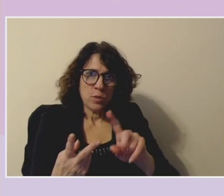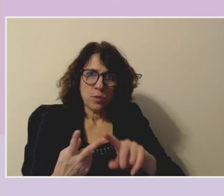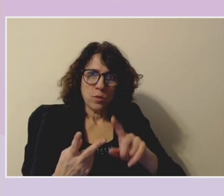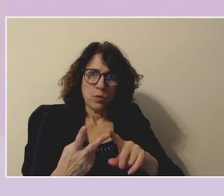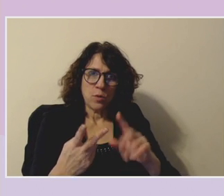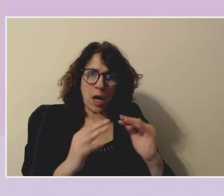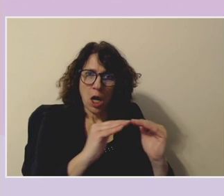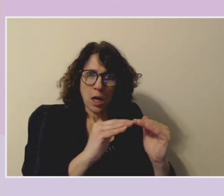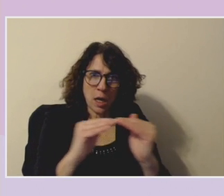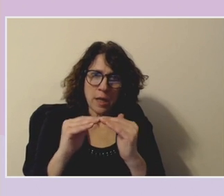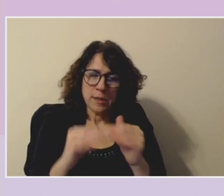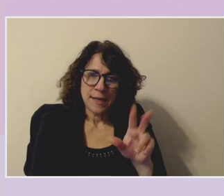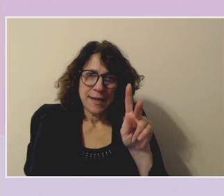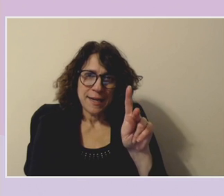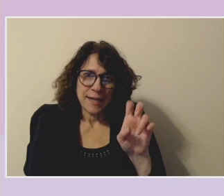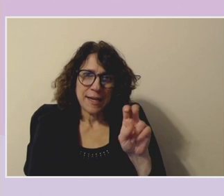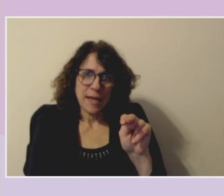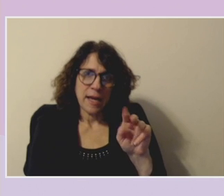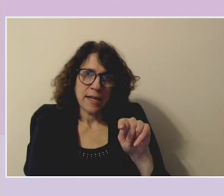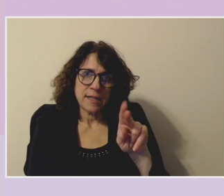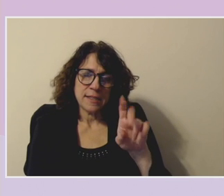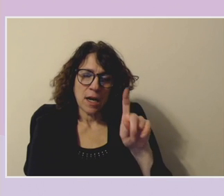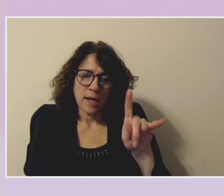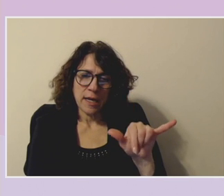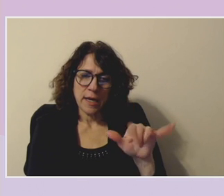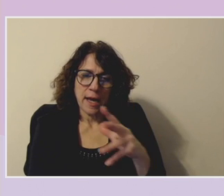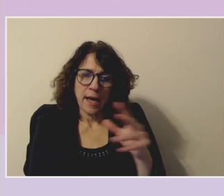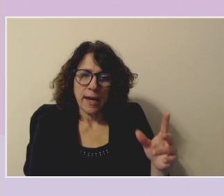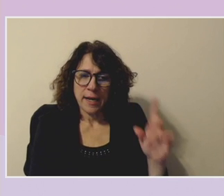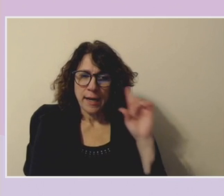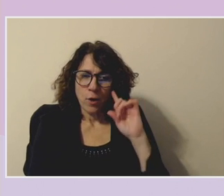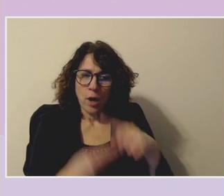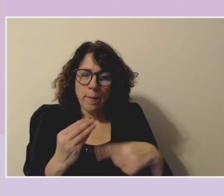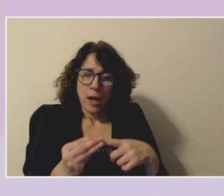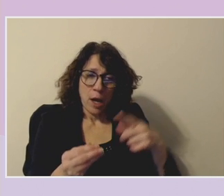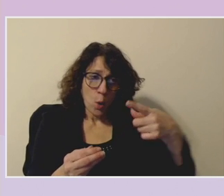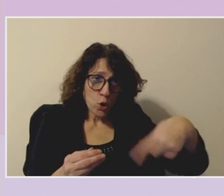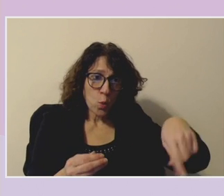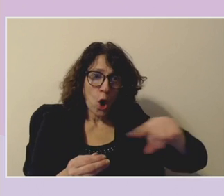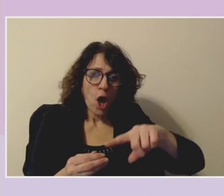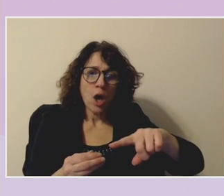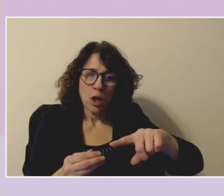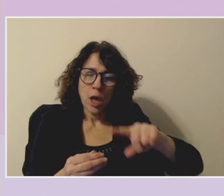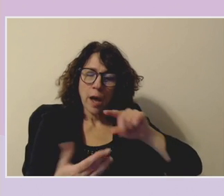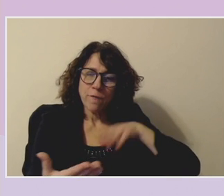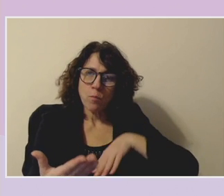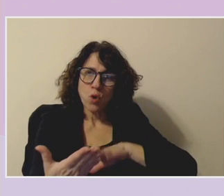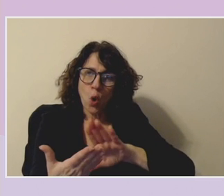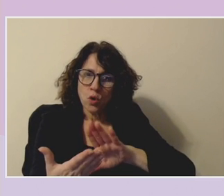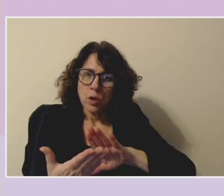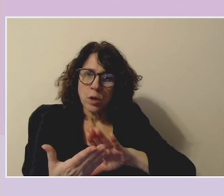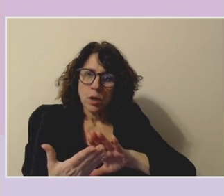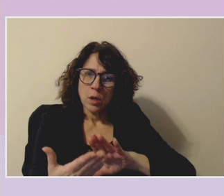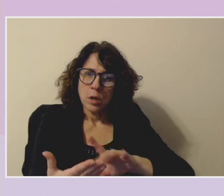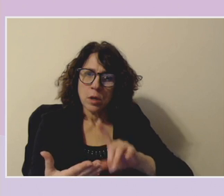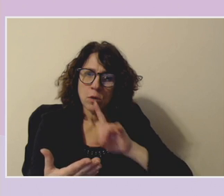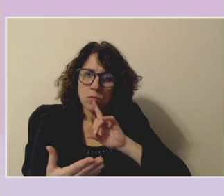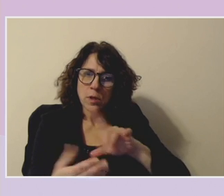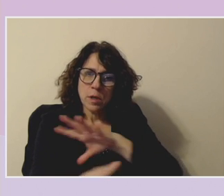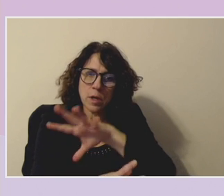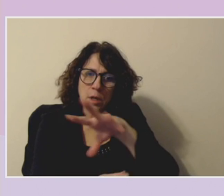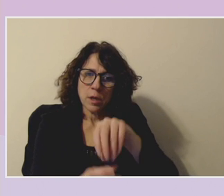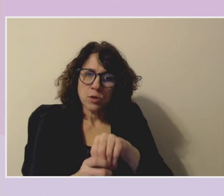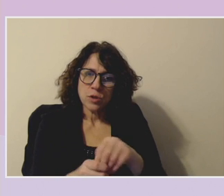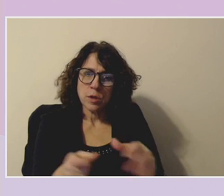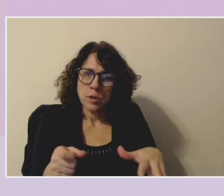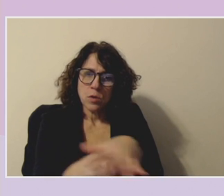in Kentucky and hear about how you all have approached really engaging the local education